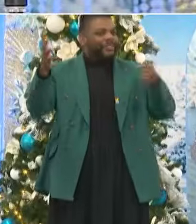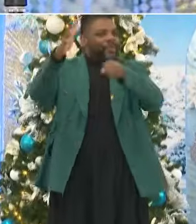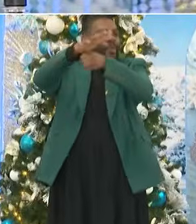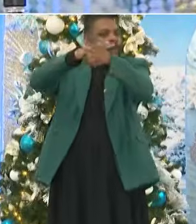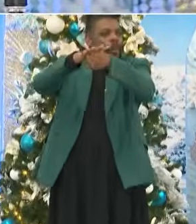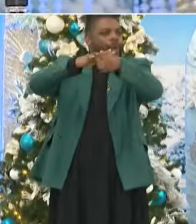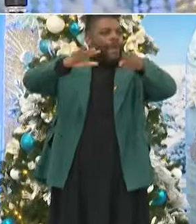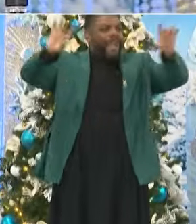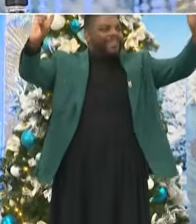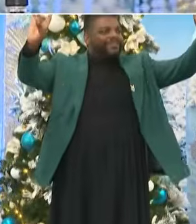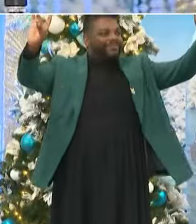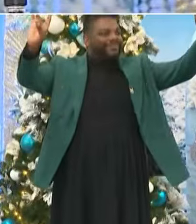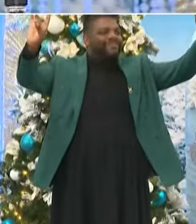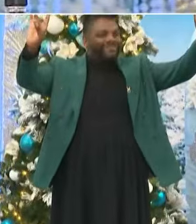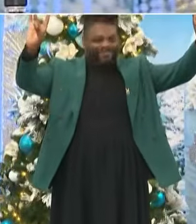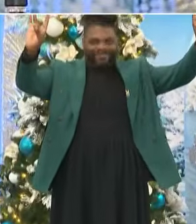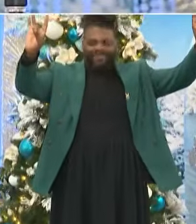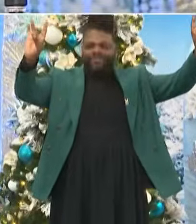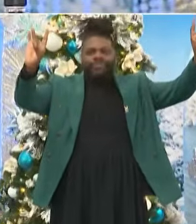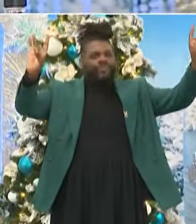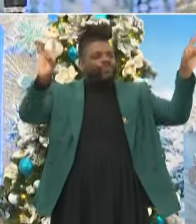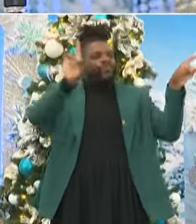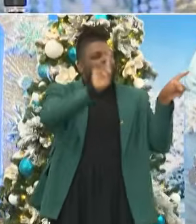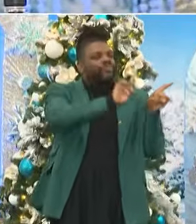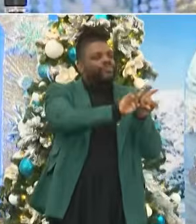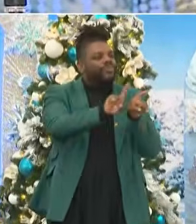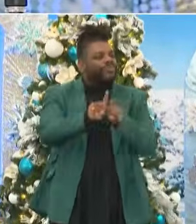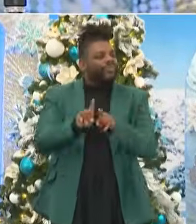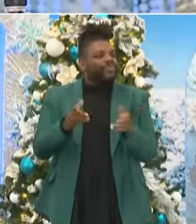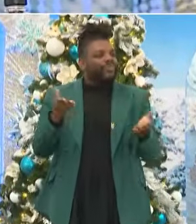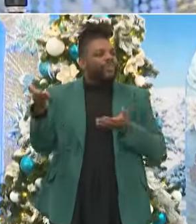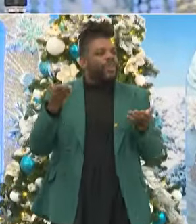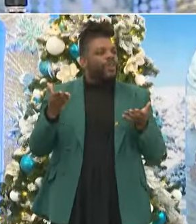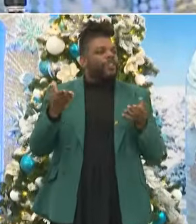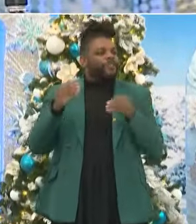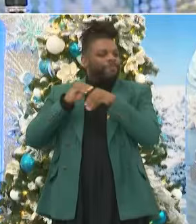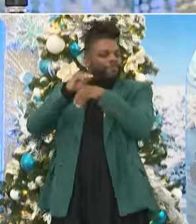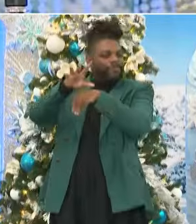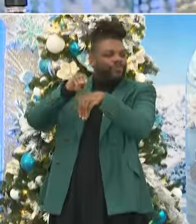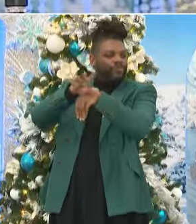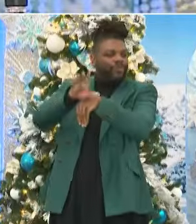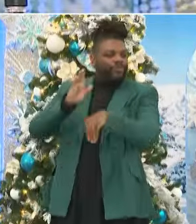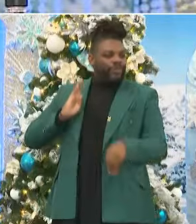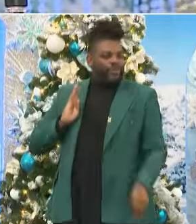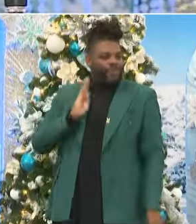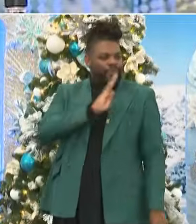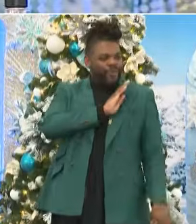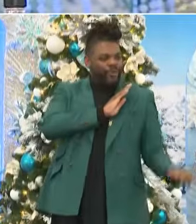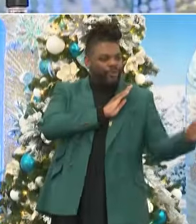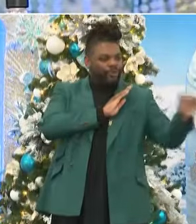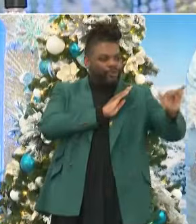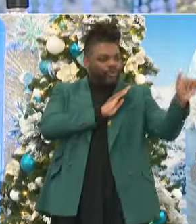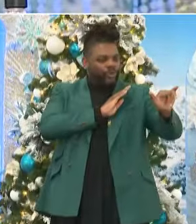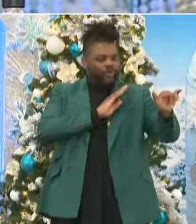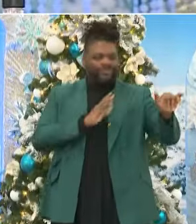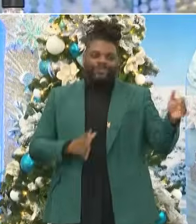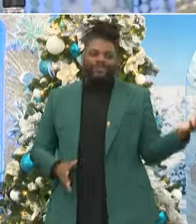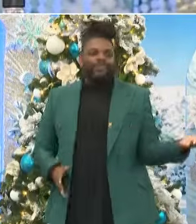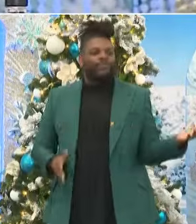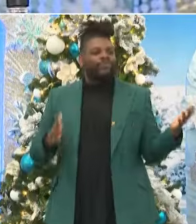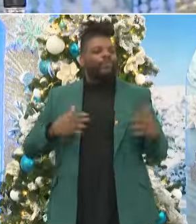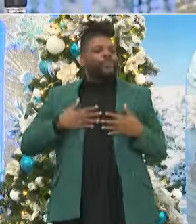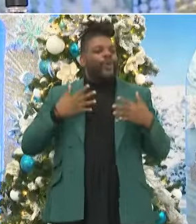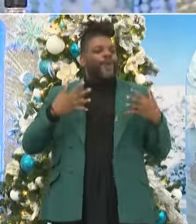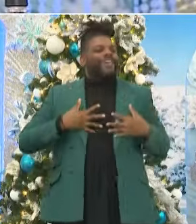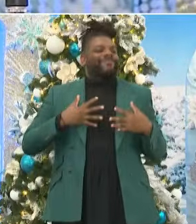8. I also serve on the advisory board there as well. It's such a joy to be